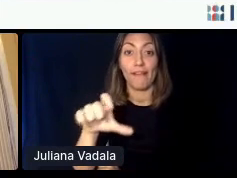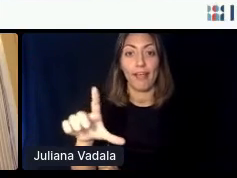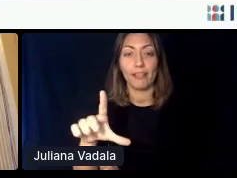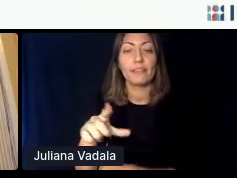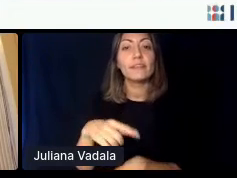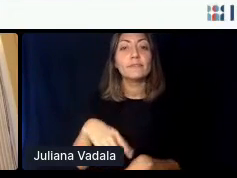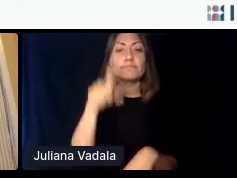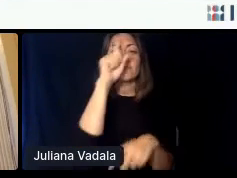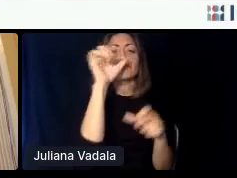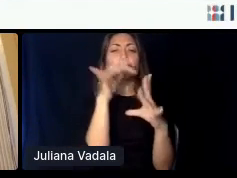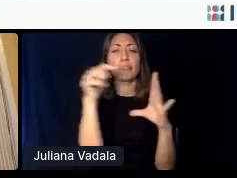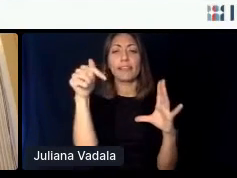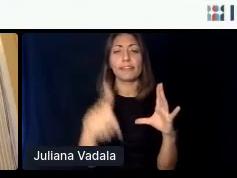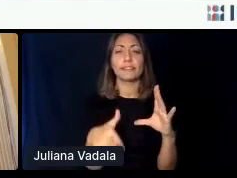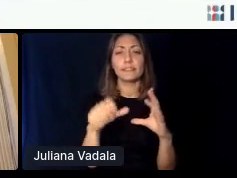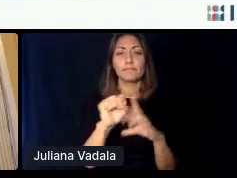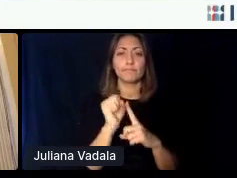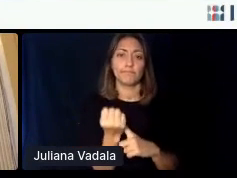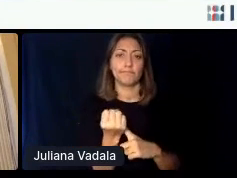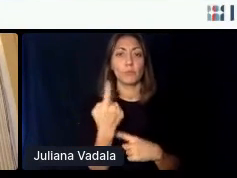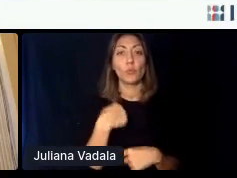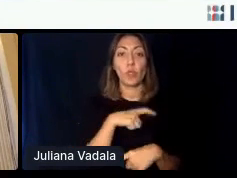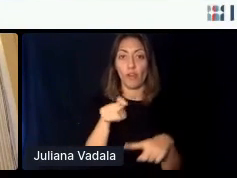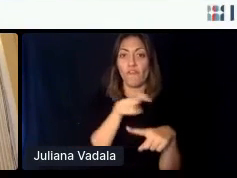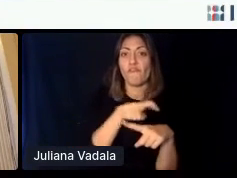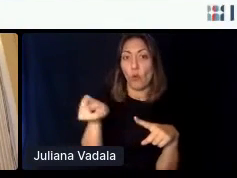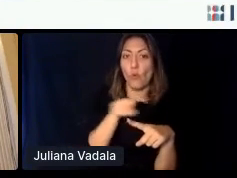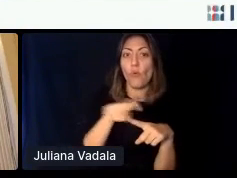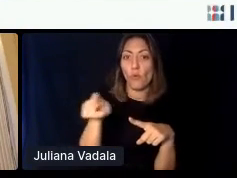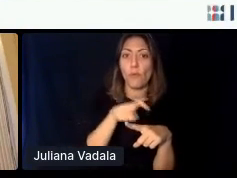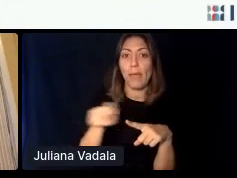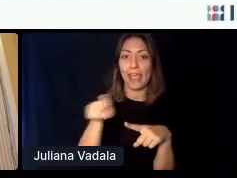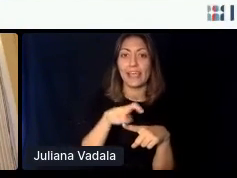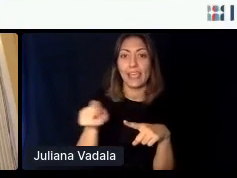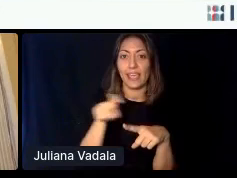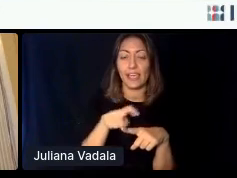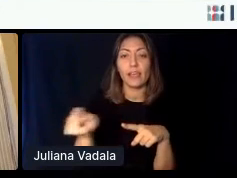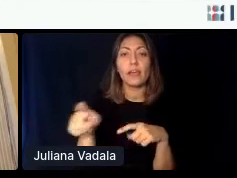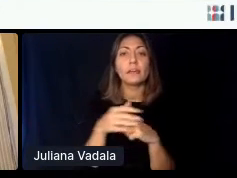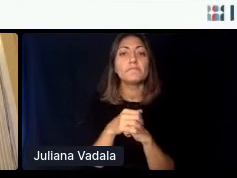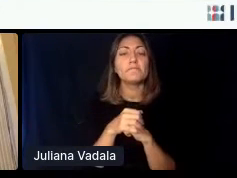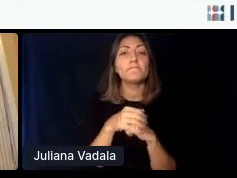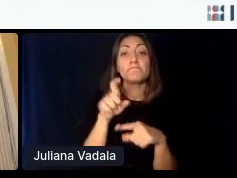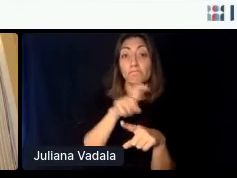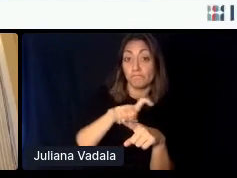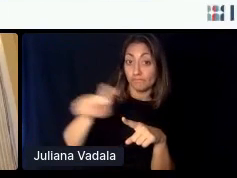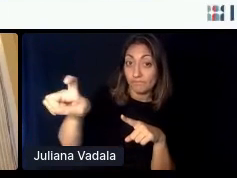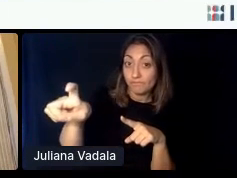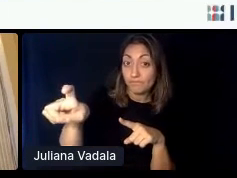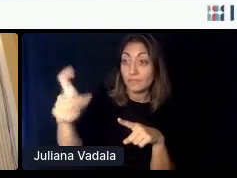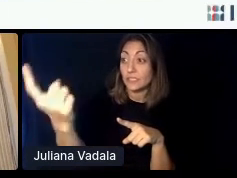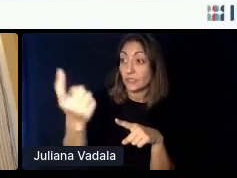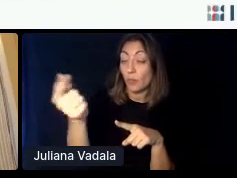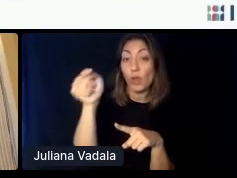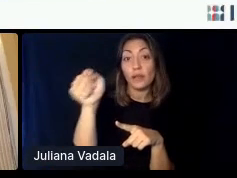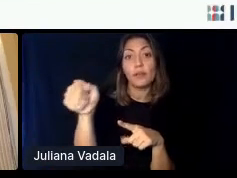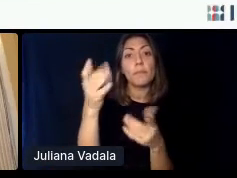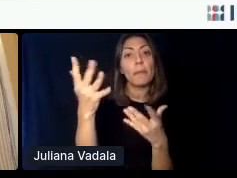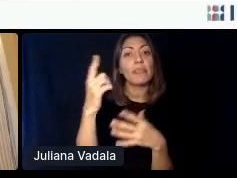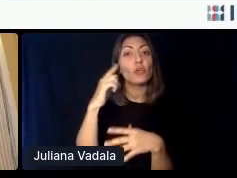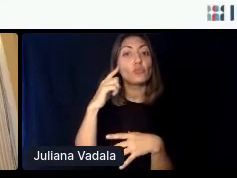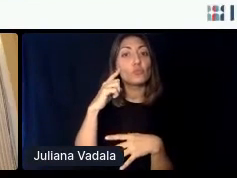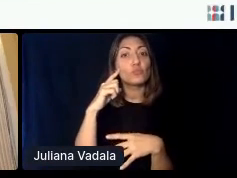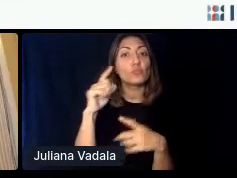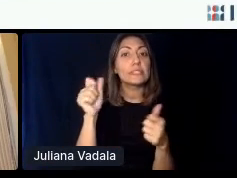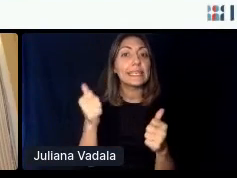calling someone on the phone who may be losing their hearing for a variety of reasons. So they seem really interested, but